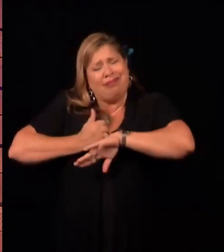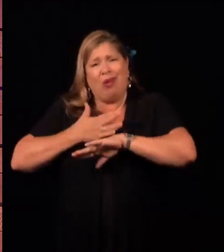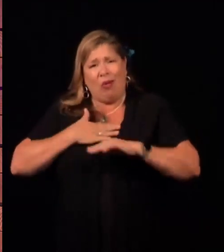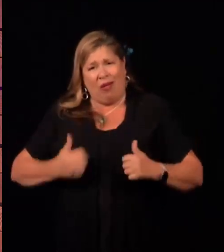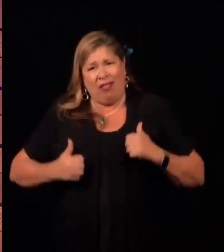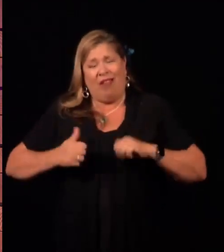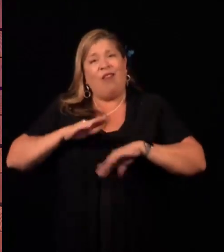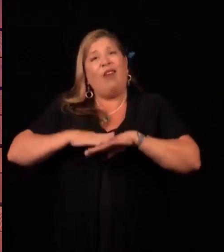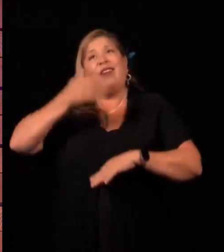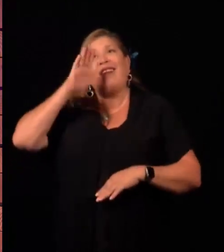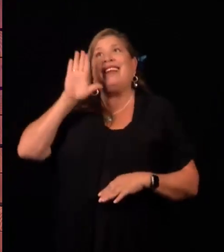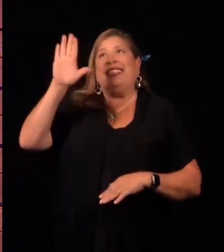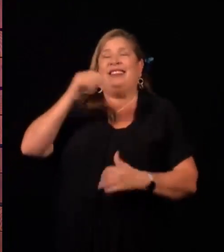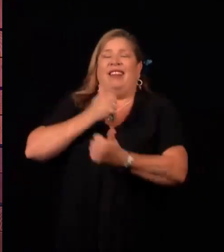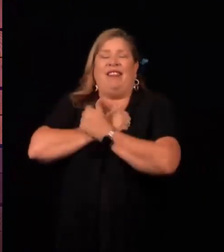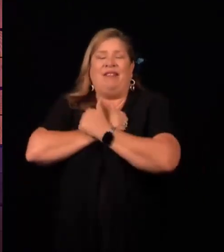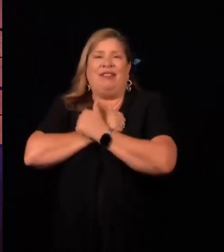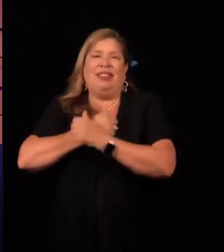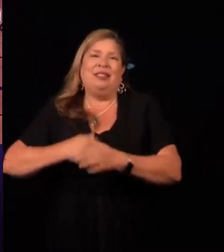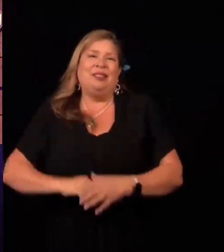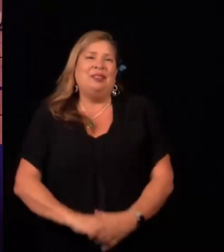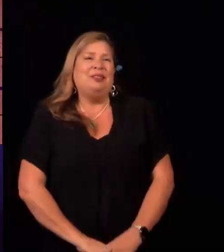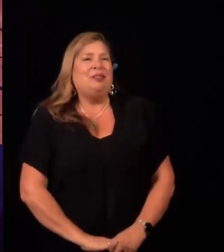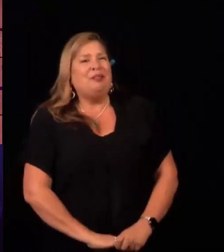love of God.